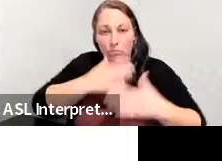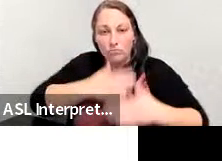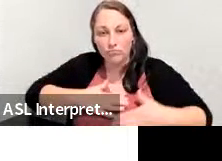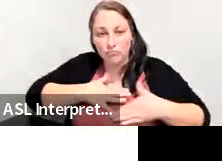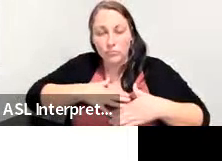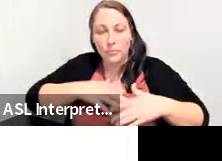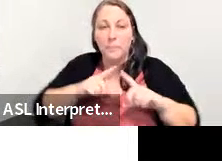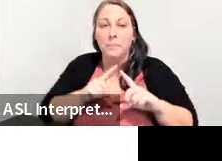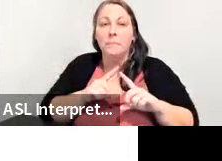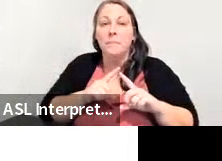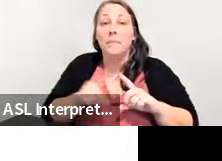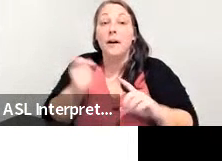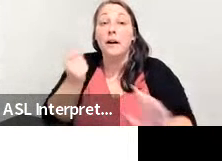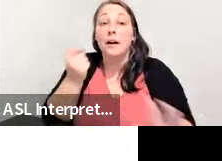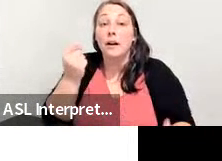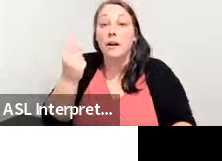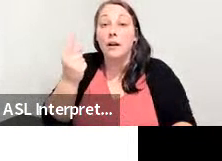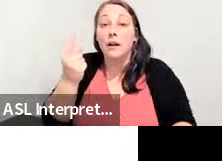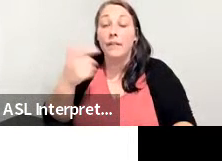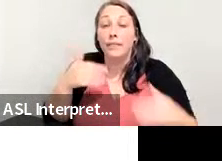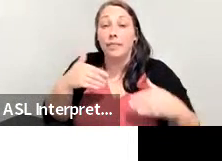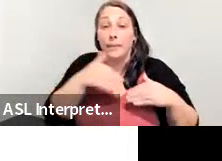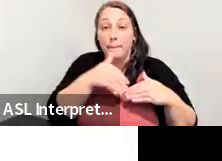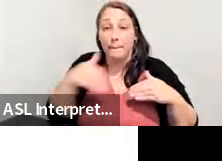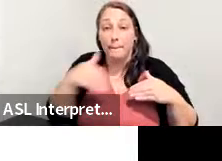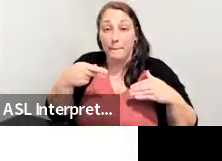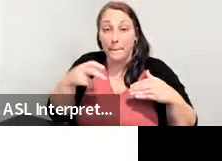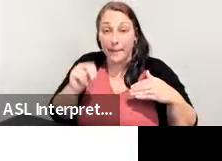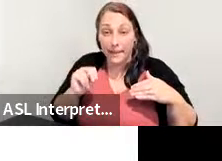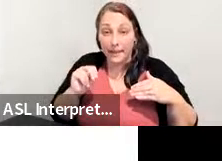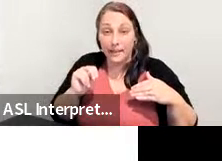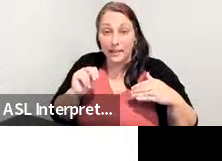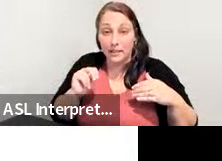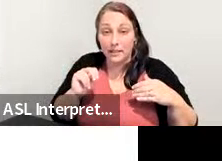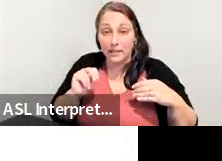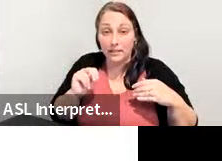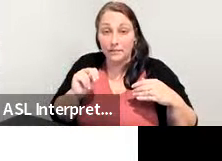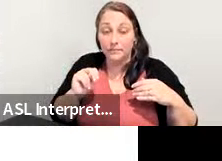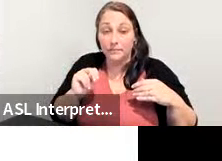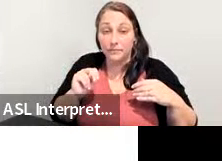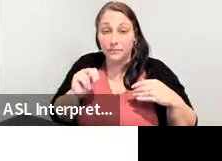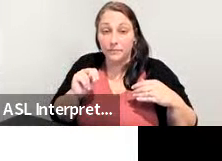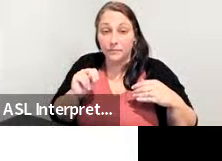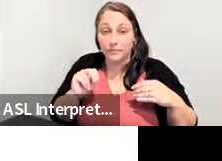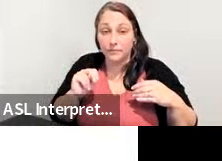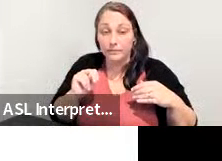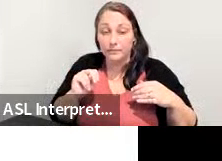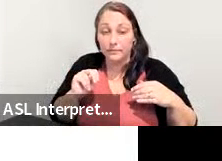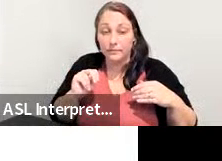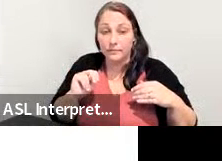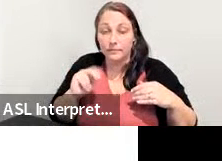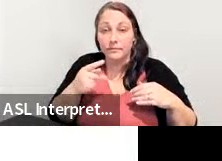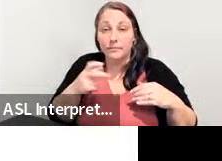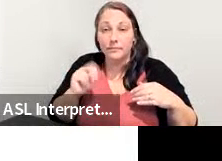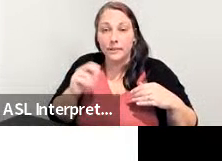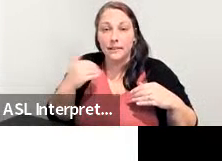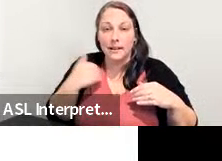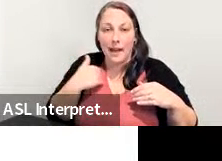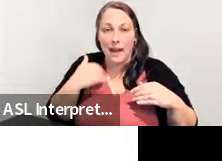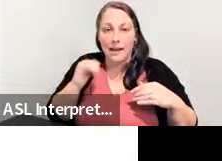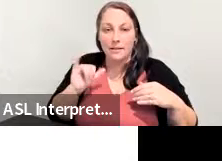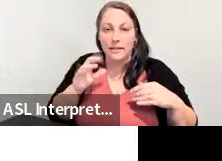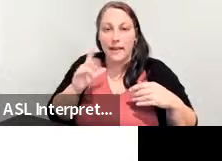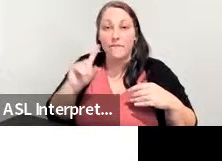interrupted by having the setback, not only physical setback first at the street level, but then the further setback